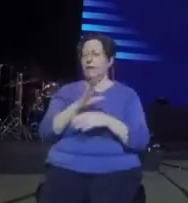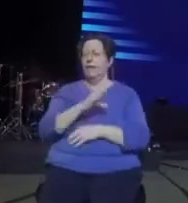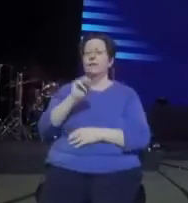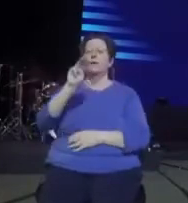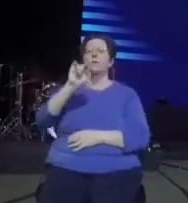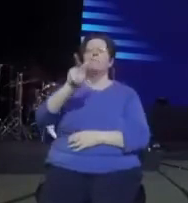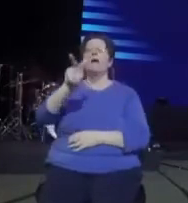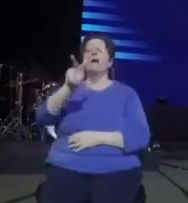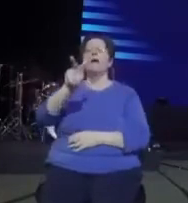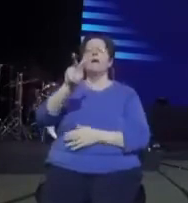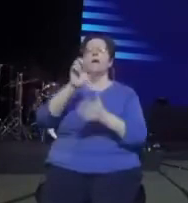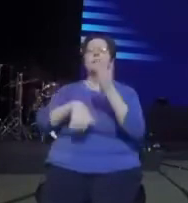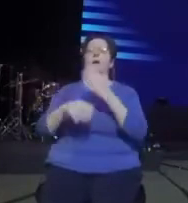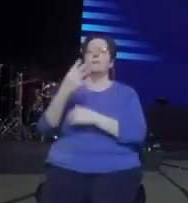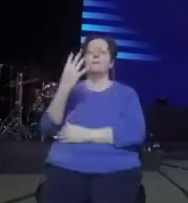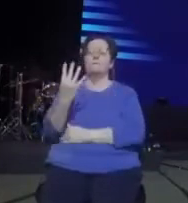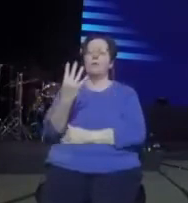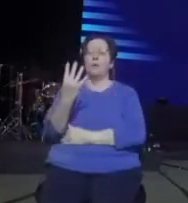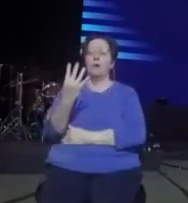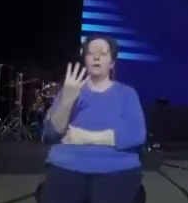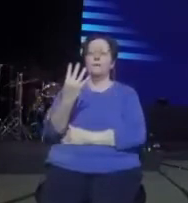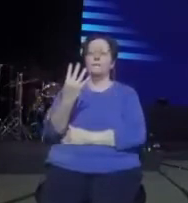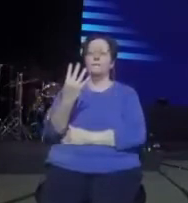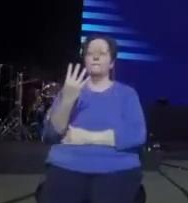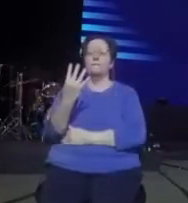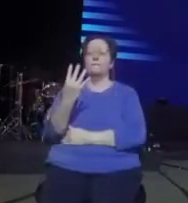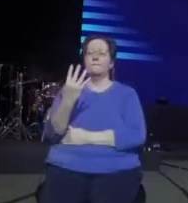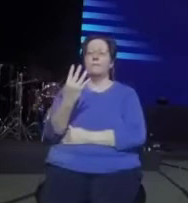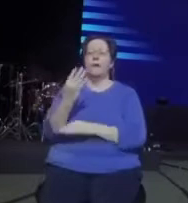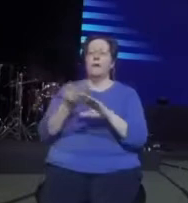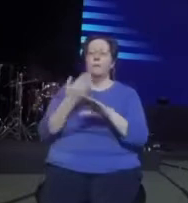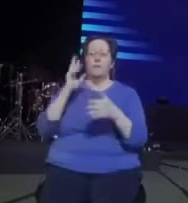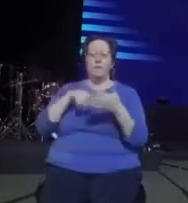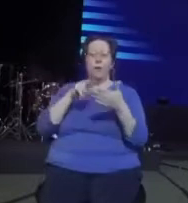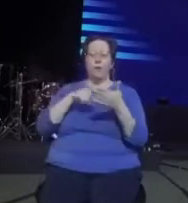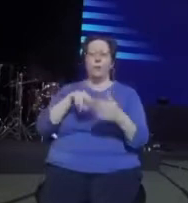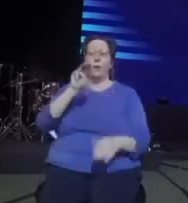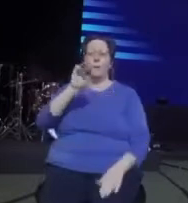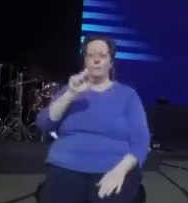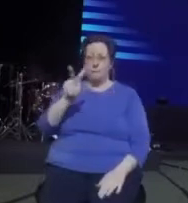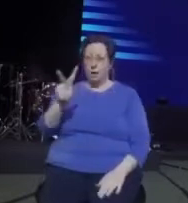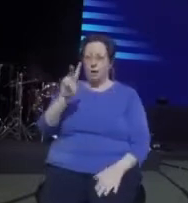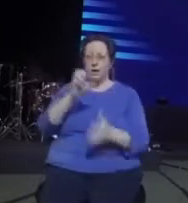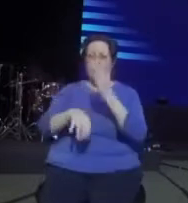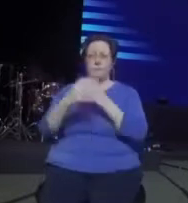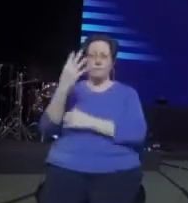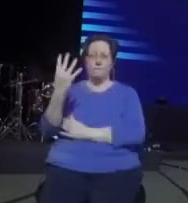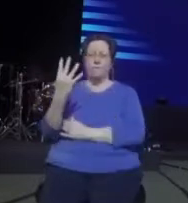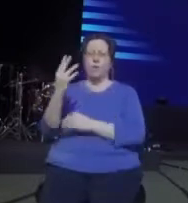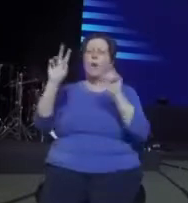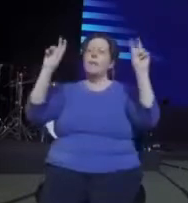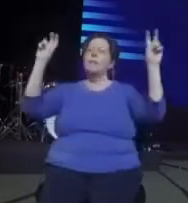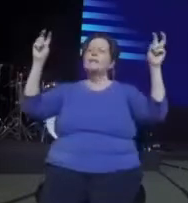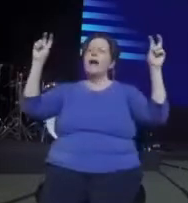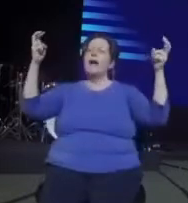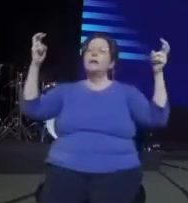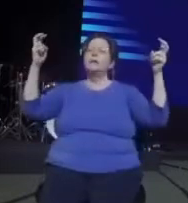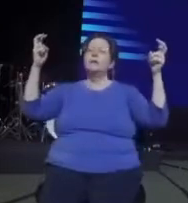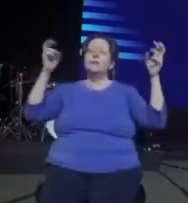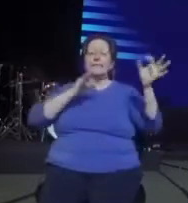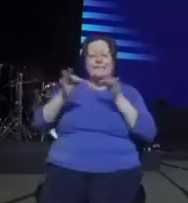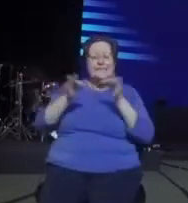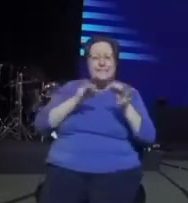4th chapter. I want to talk to you about something. Before we read from Mark, the 4th chapter, I want to give you a title of the message, and then I want to